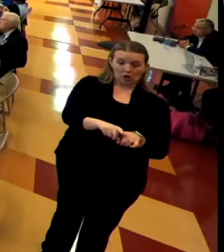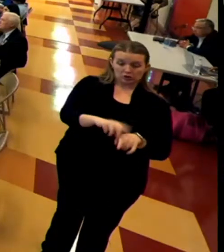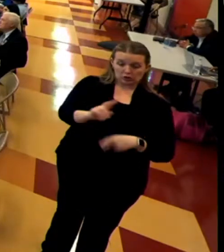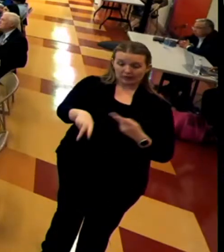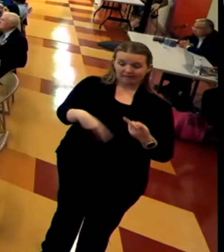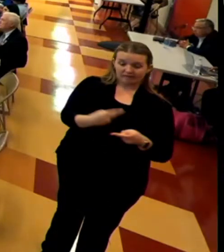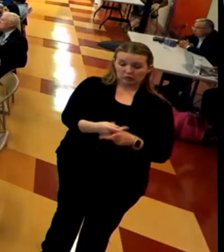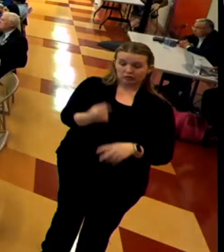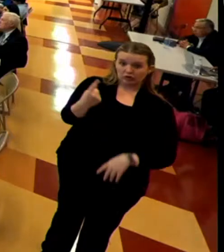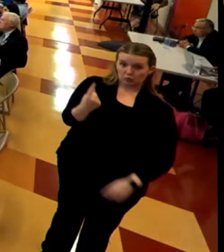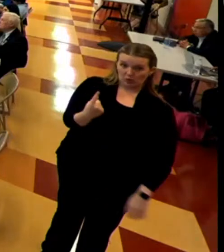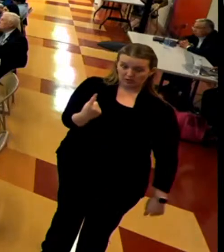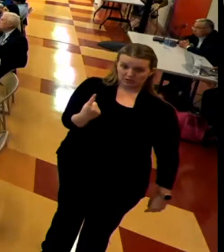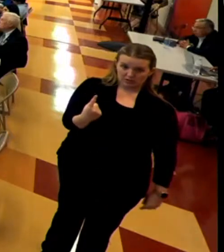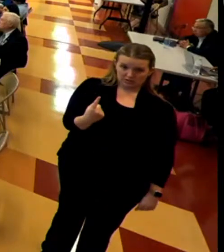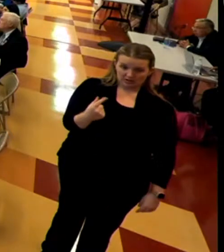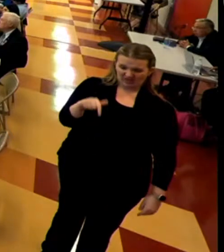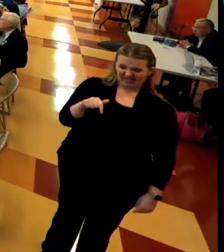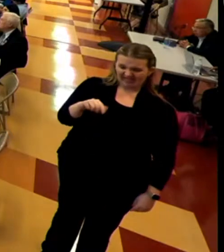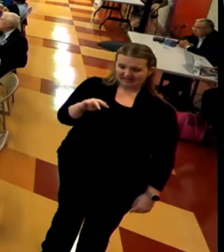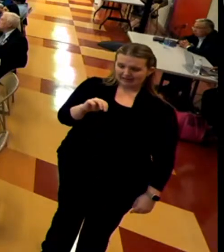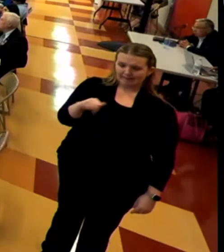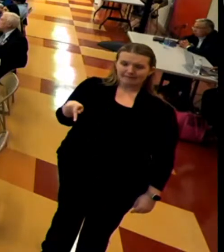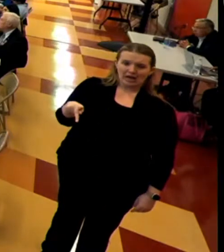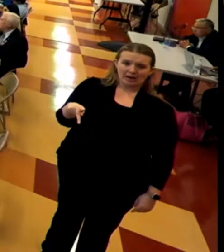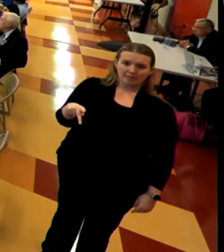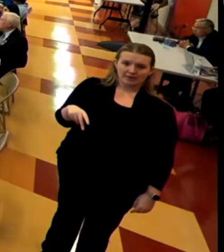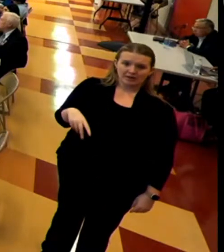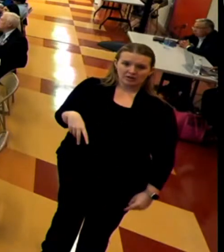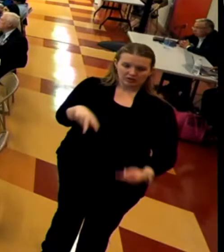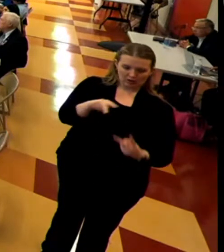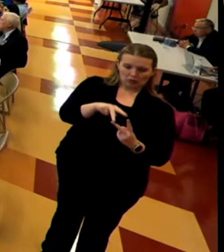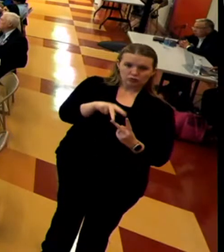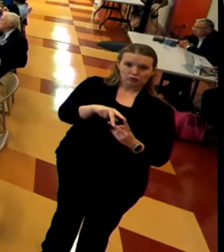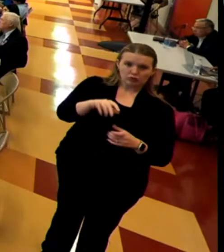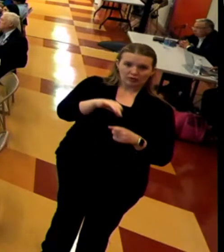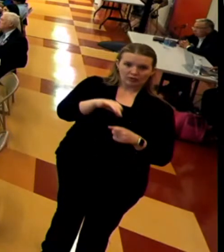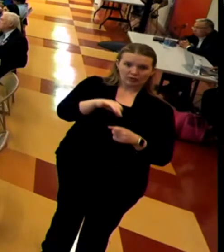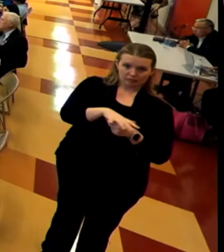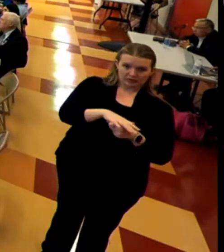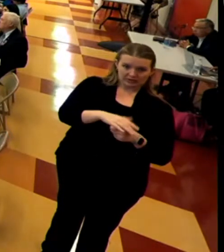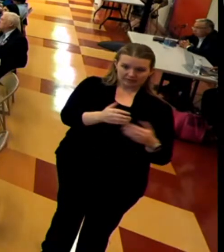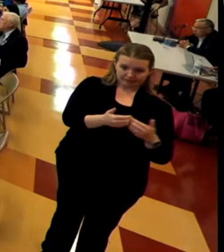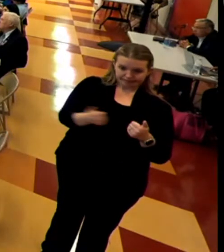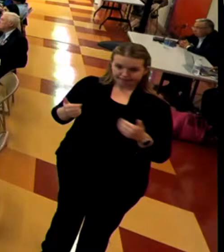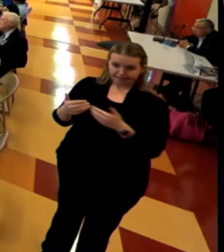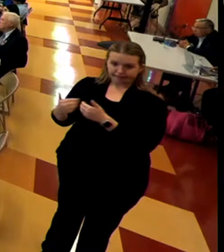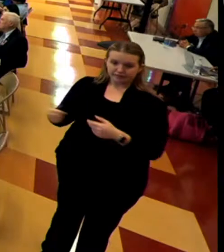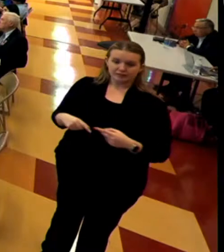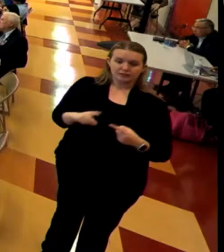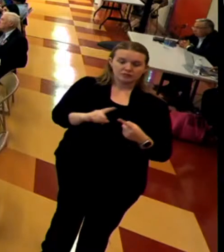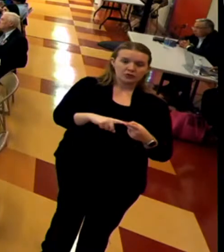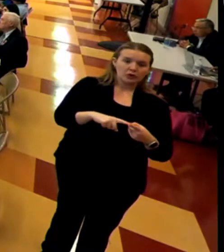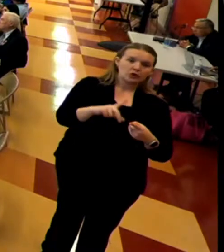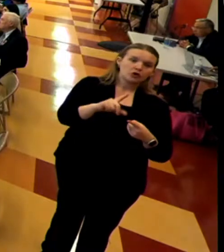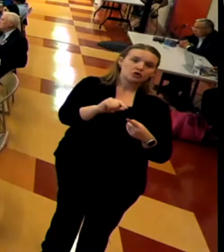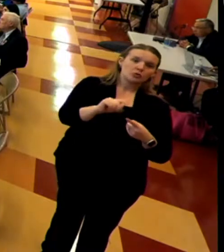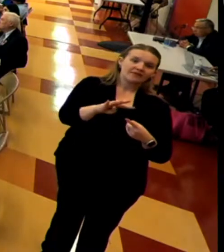1 of this map breaks up 2 voting precincts, 2043 and